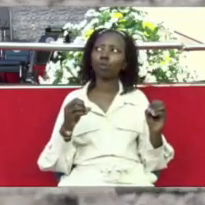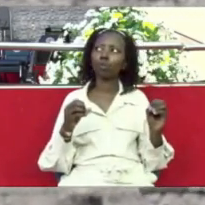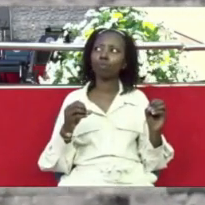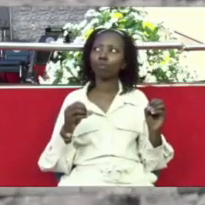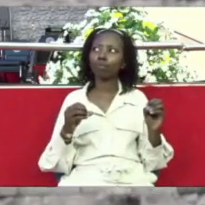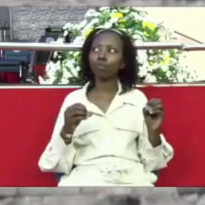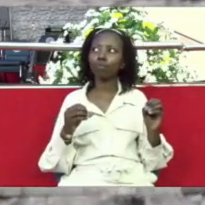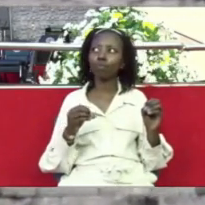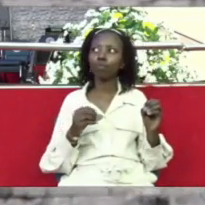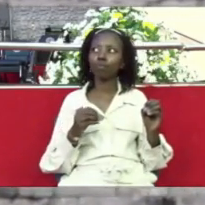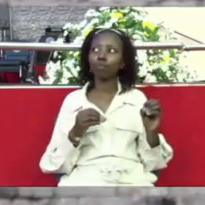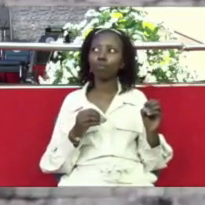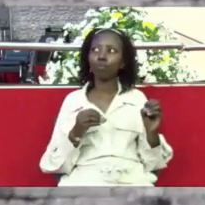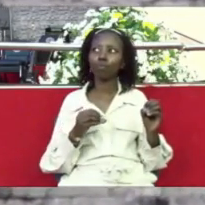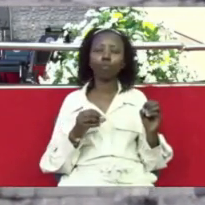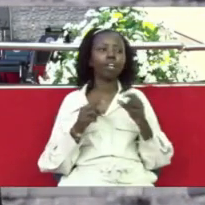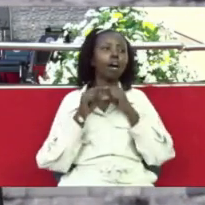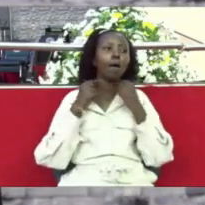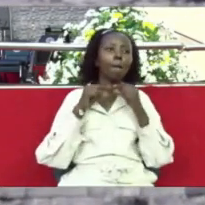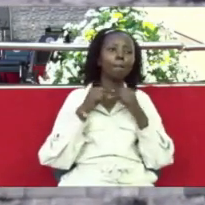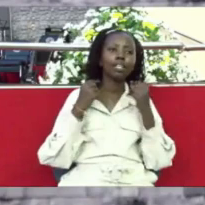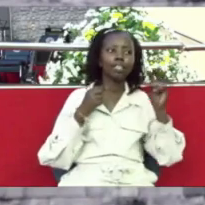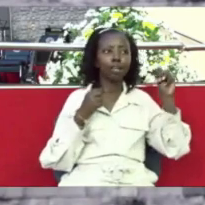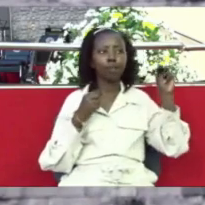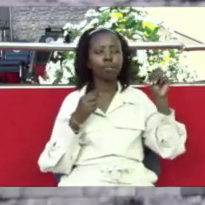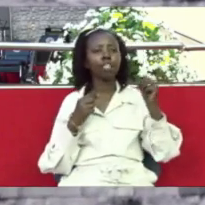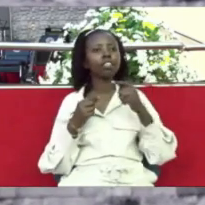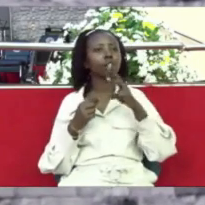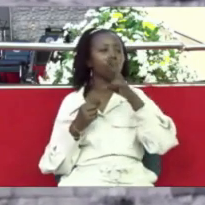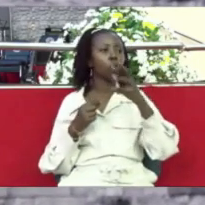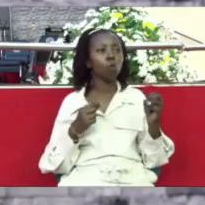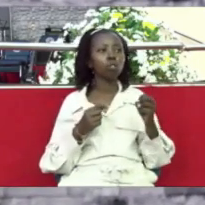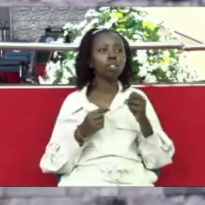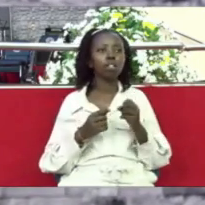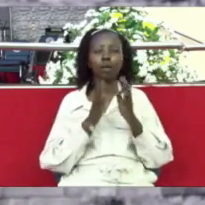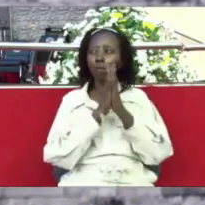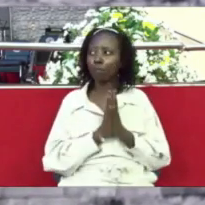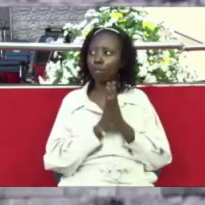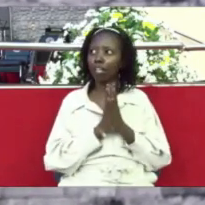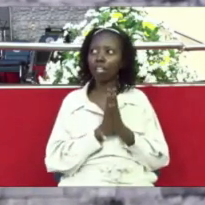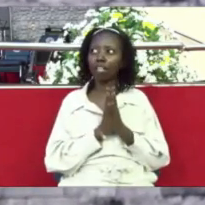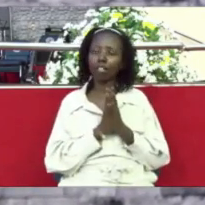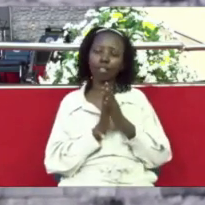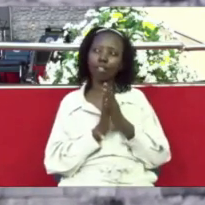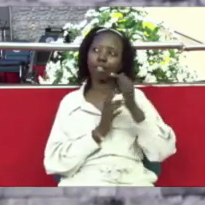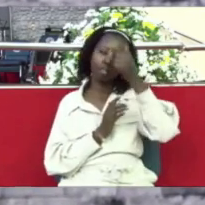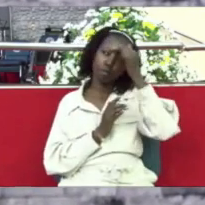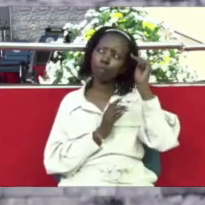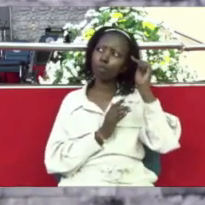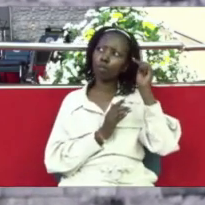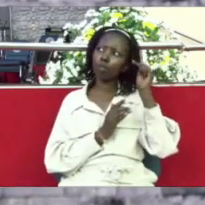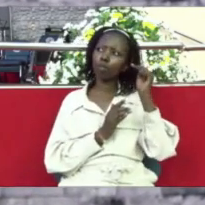But Millicent was praying because there seems to be a lot of up and down with, you know,